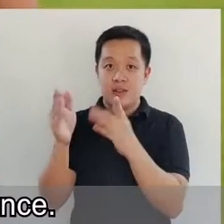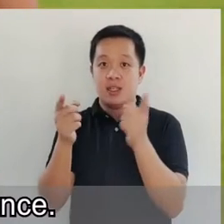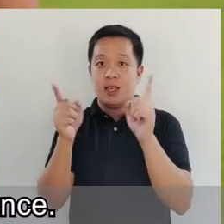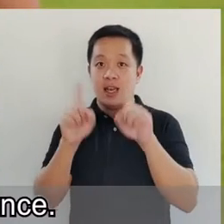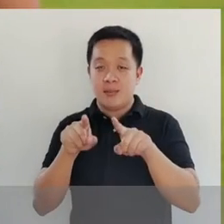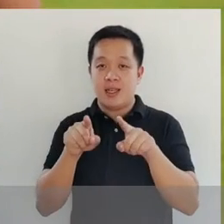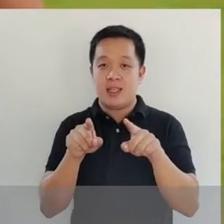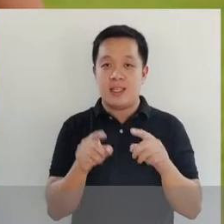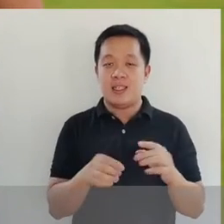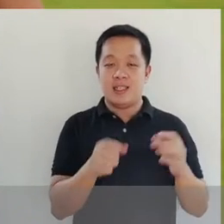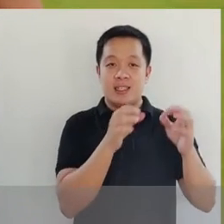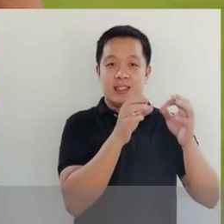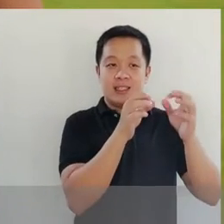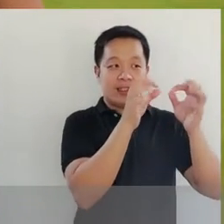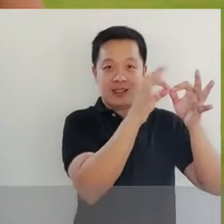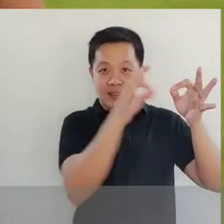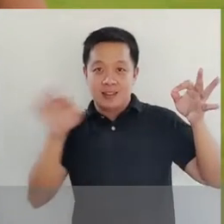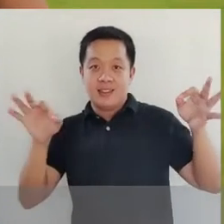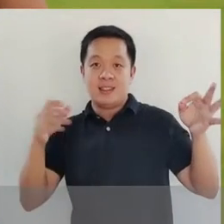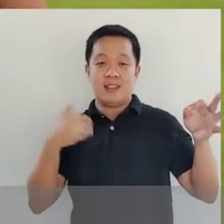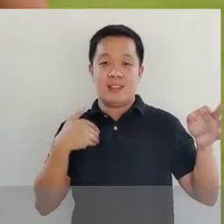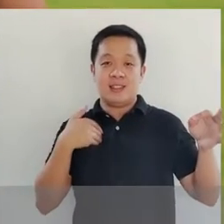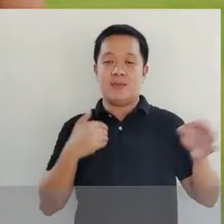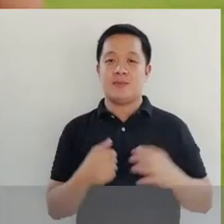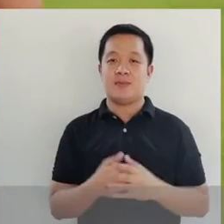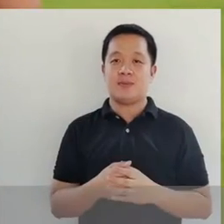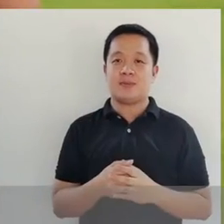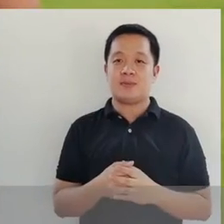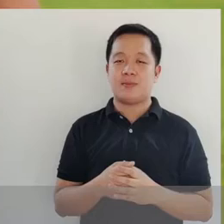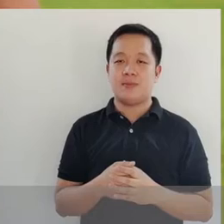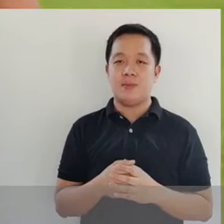sentence. Let us read the words first.